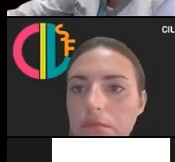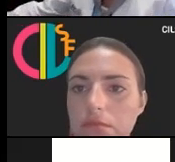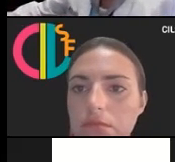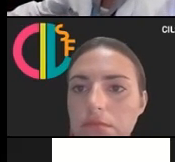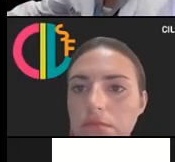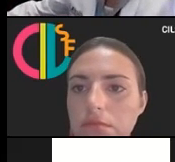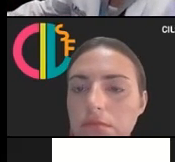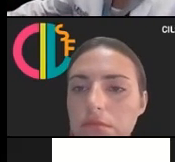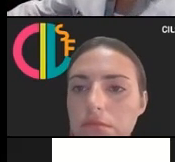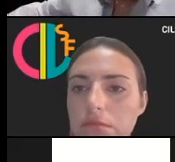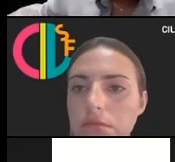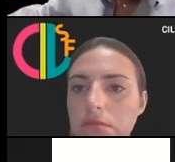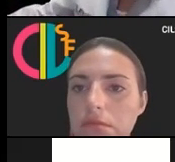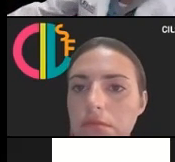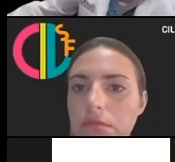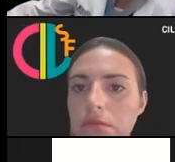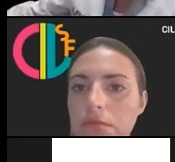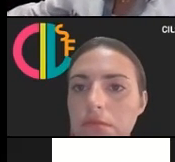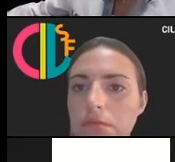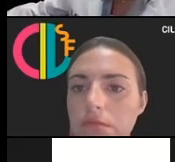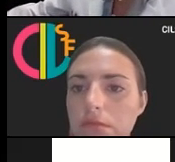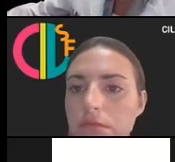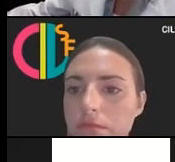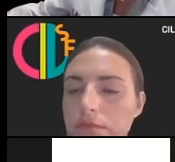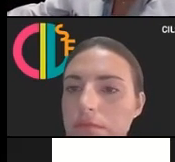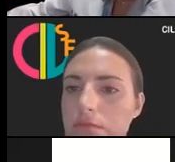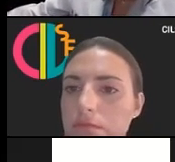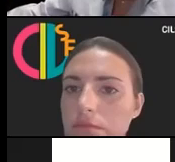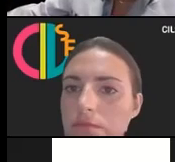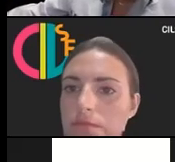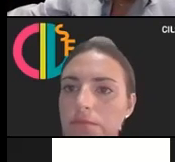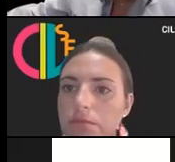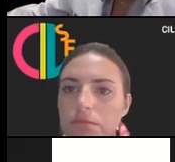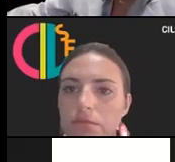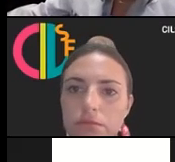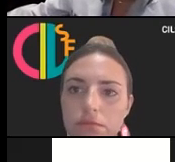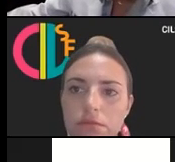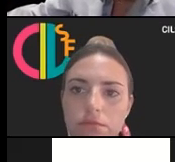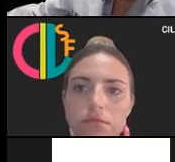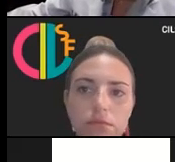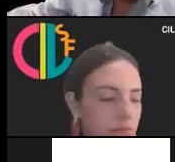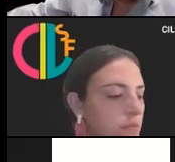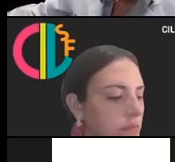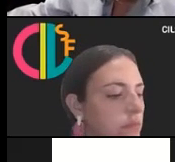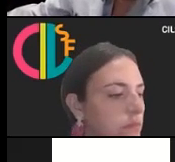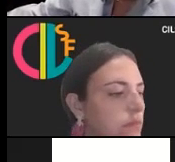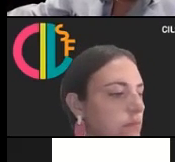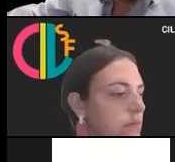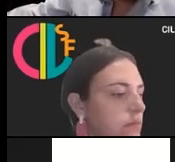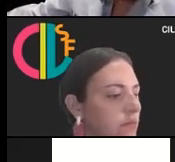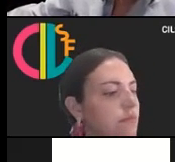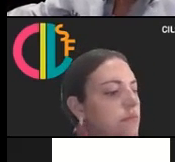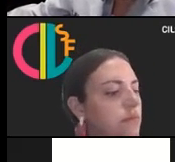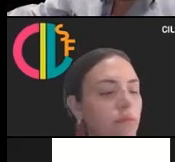pray, this is what we call, one is complacency. This is the young people that I was admitting a few weeks ago